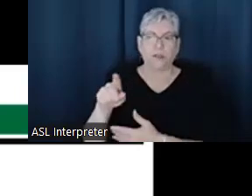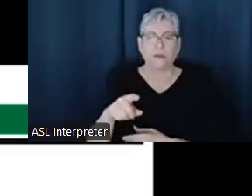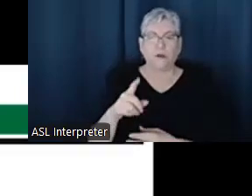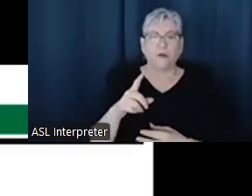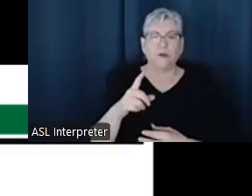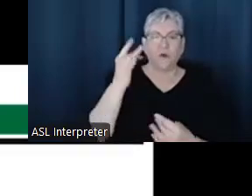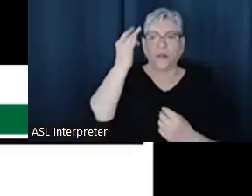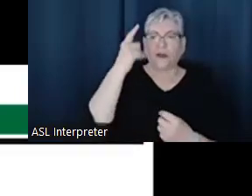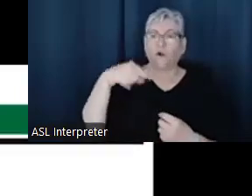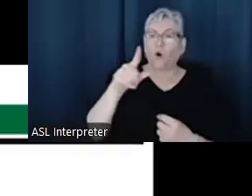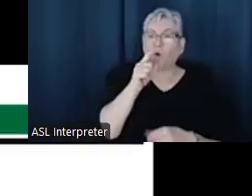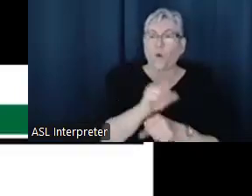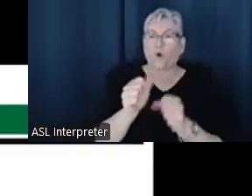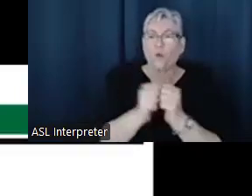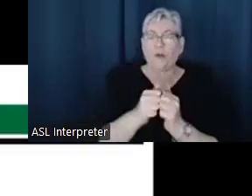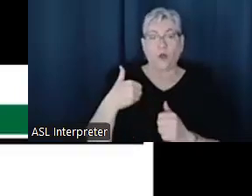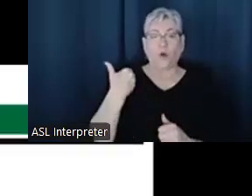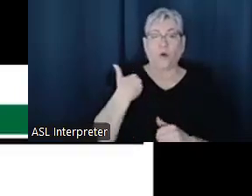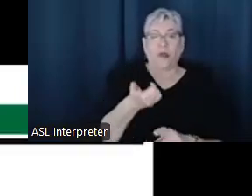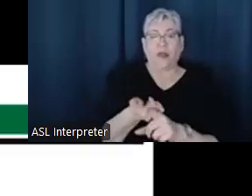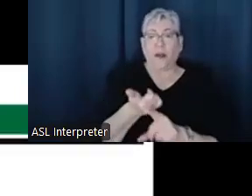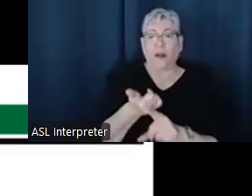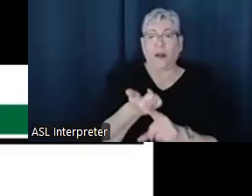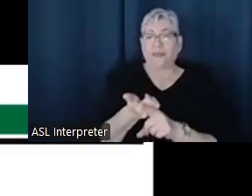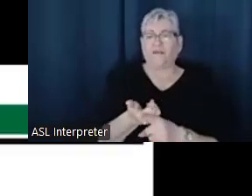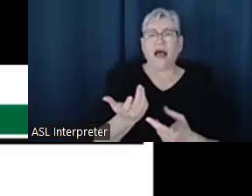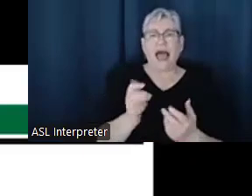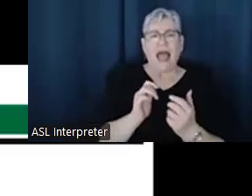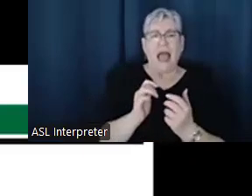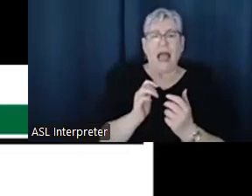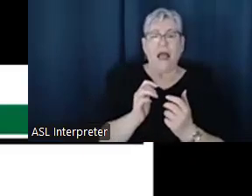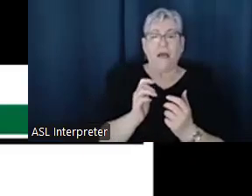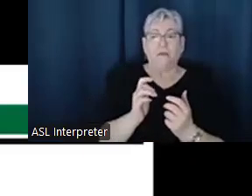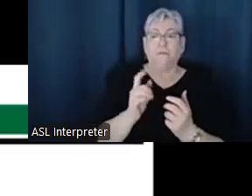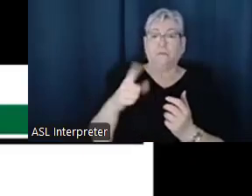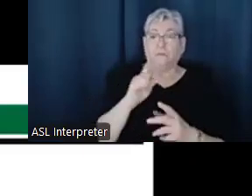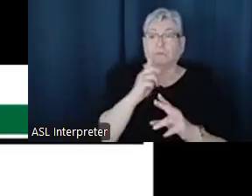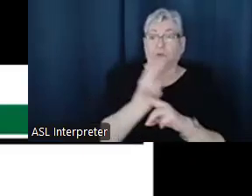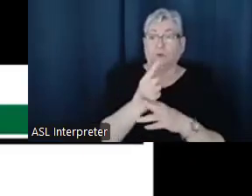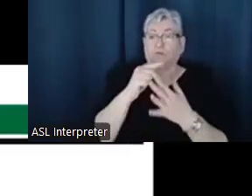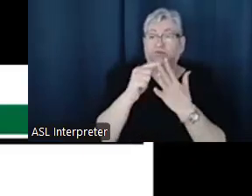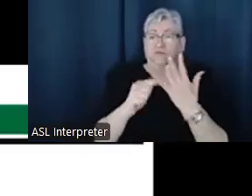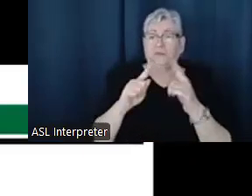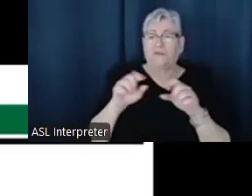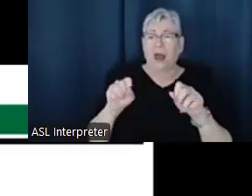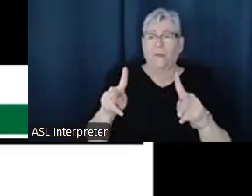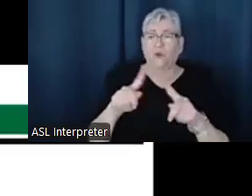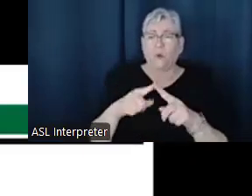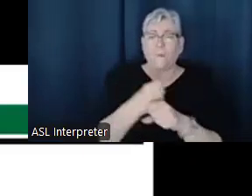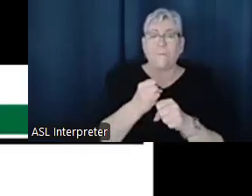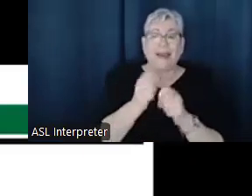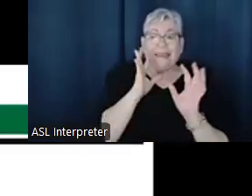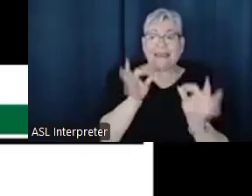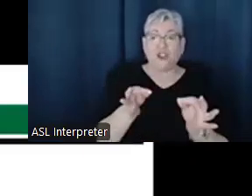with and the youth themselves too, have we really been utilizing all of the opportunities to make decisions? So